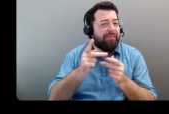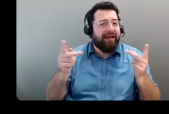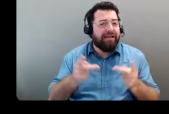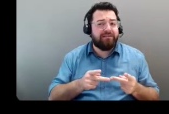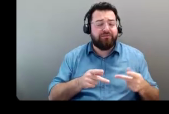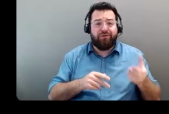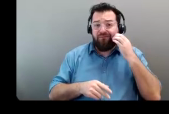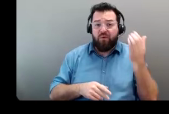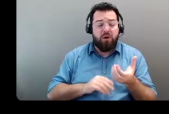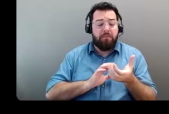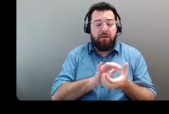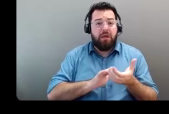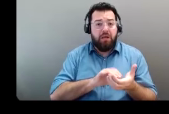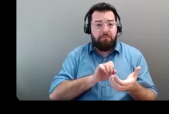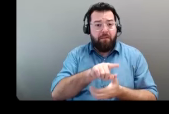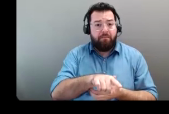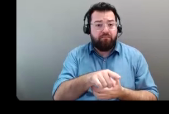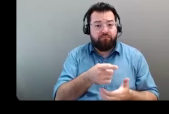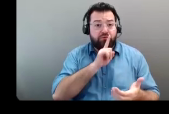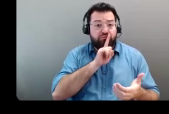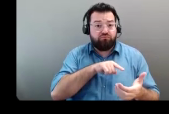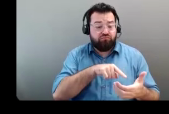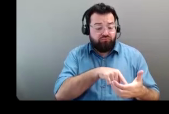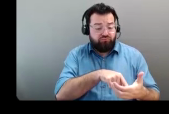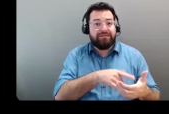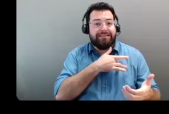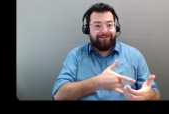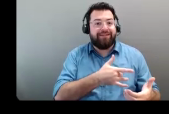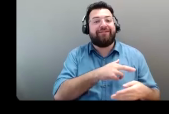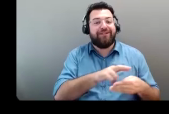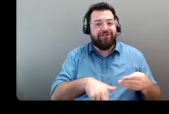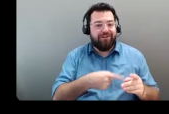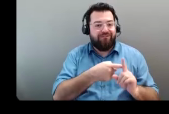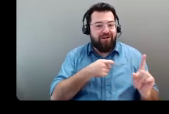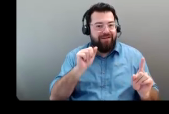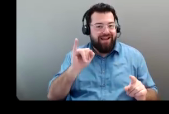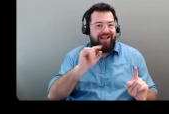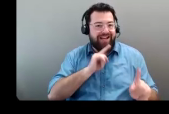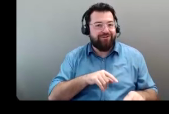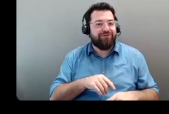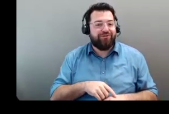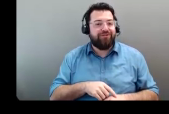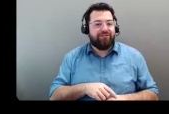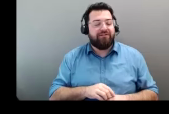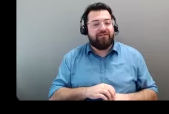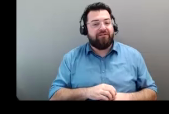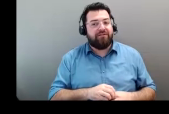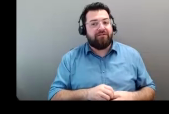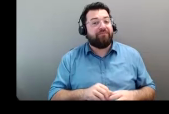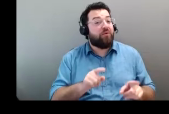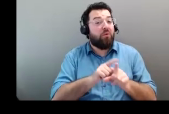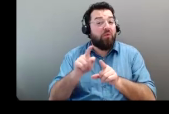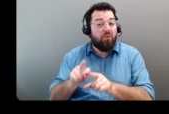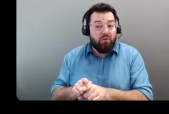in a question, more than likely that result is going to be an AI generated answer to that question. And there's also